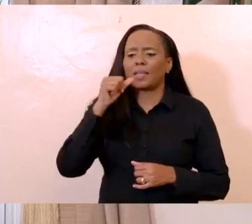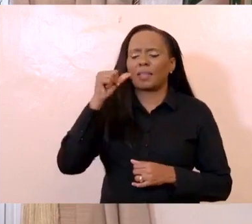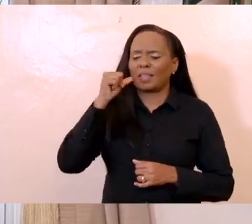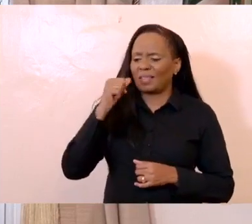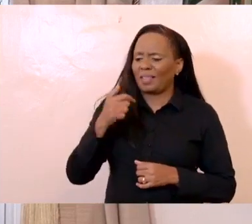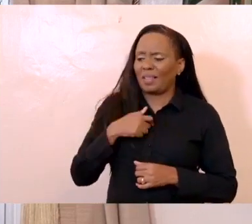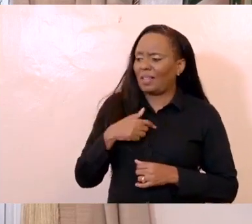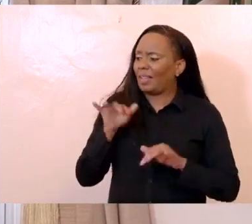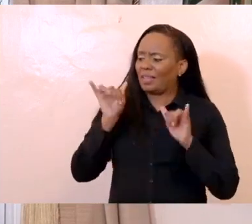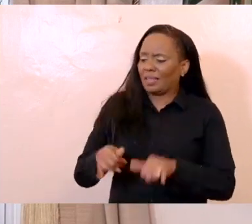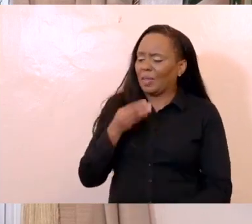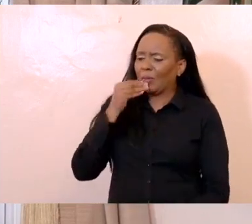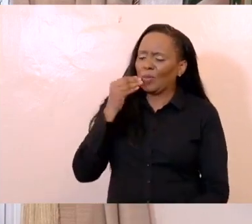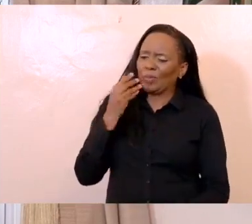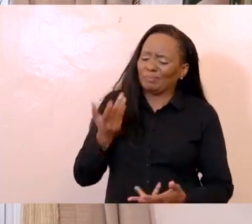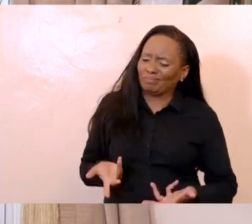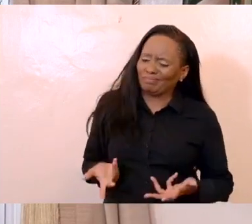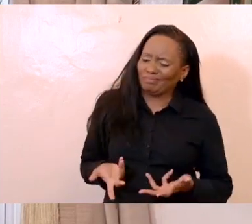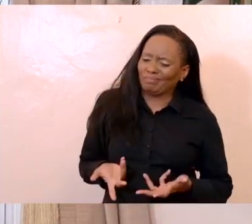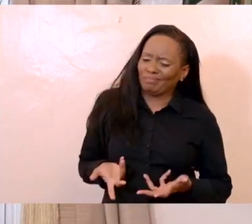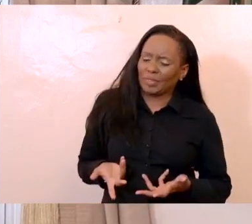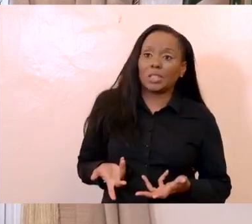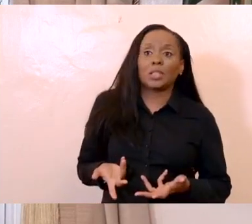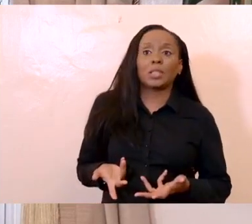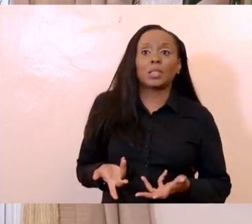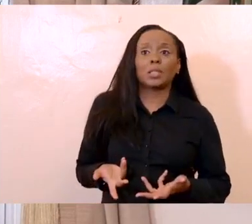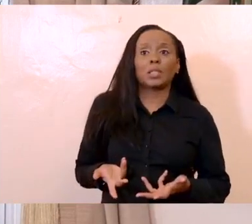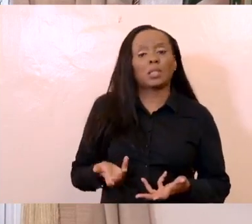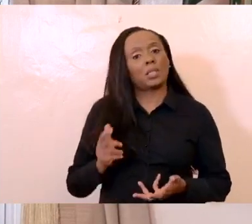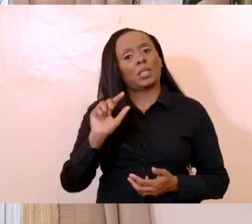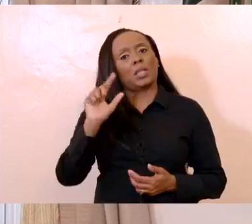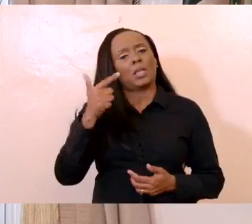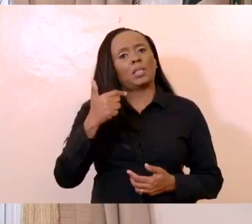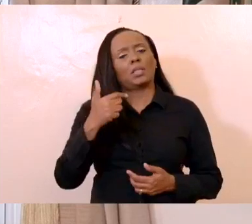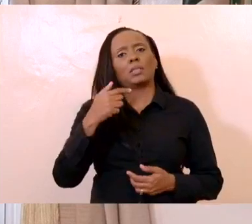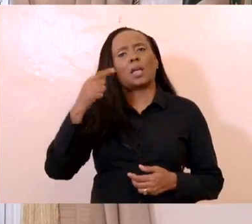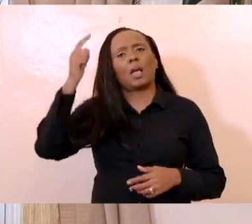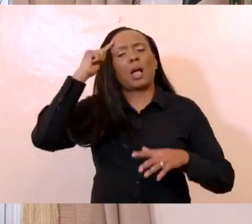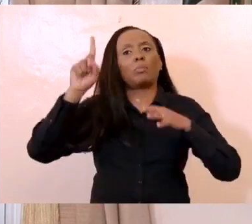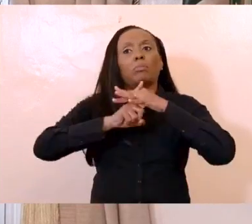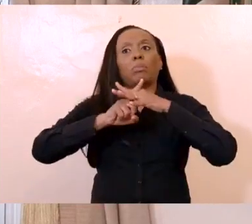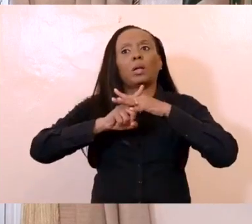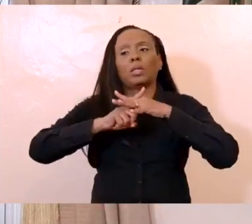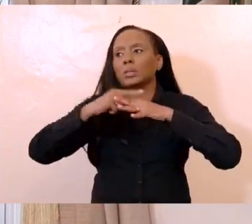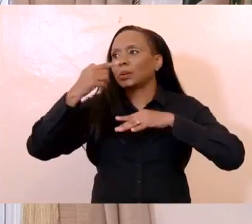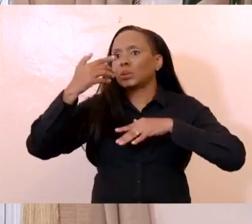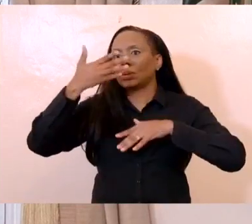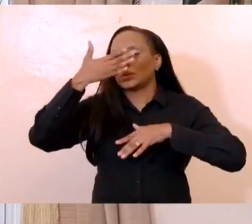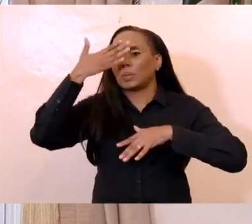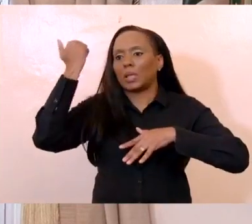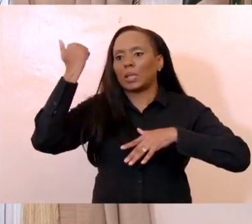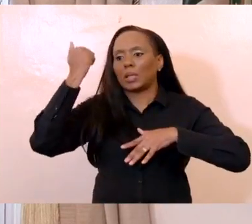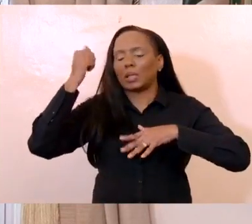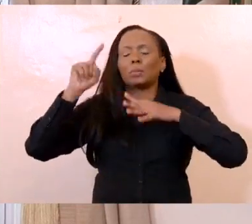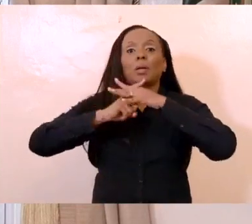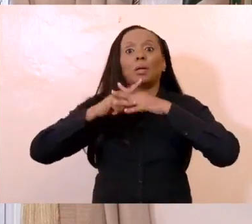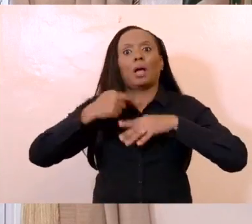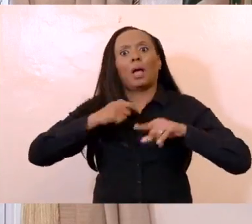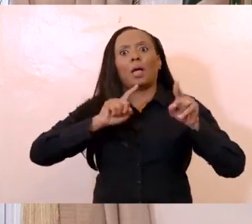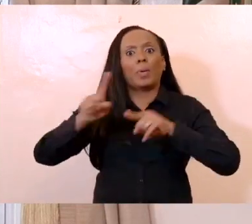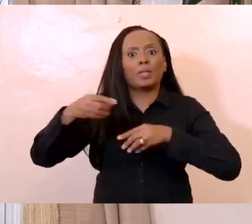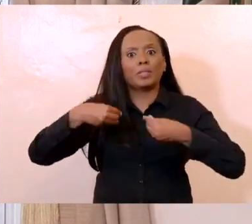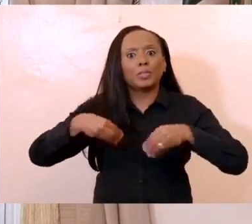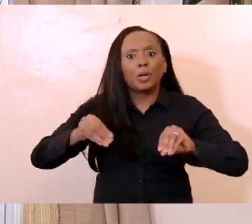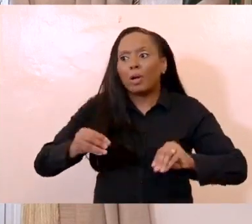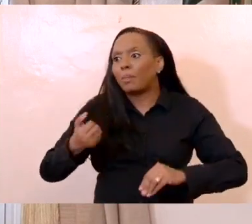go anywhere, I just stayed home. And then a little while later, then they come and say, oh, oops, I forgot, I actually went to the shop, or I went to the